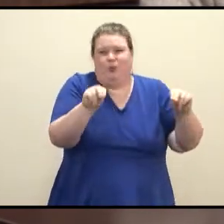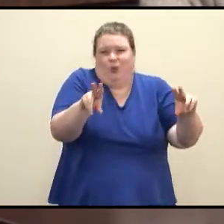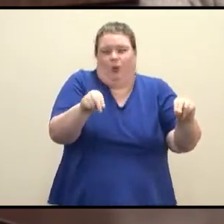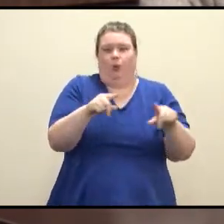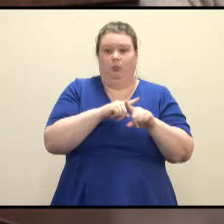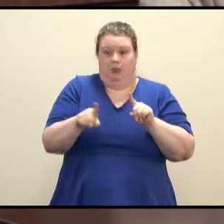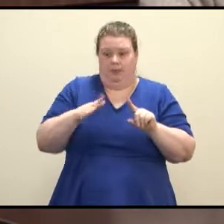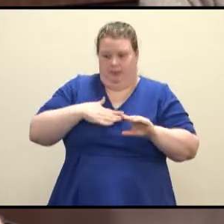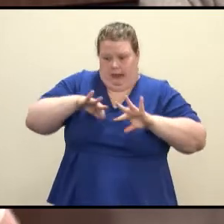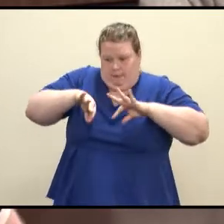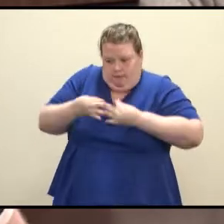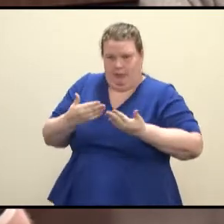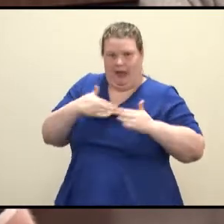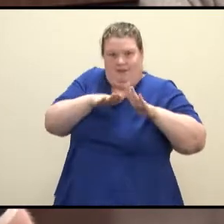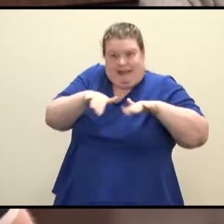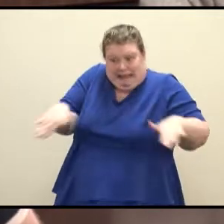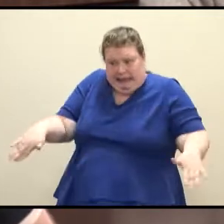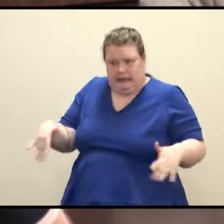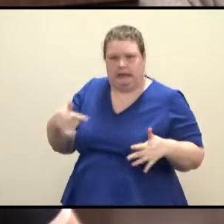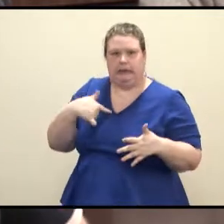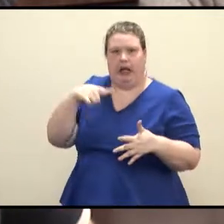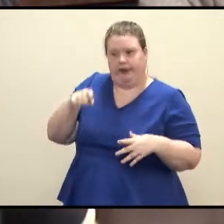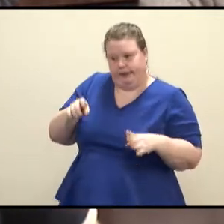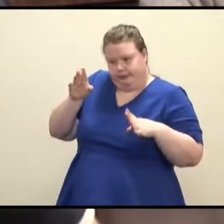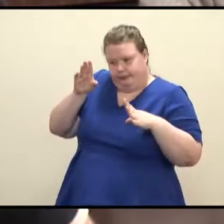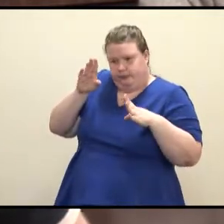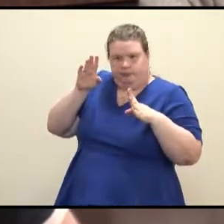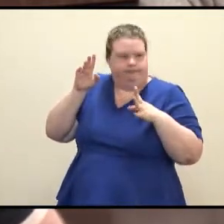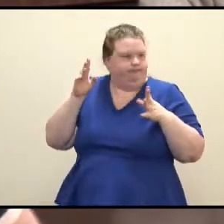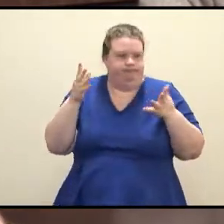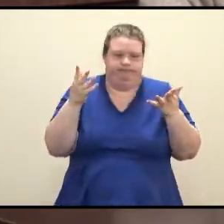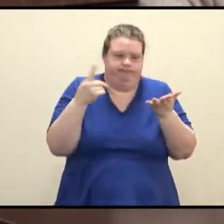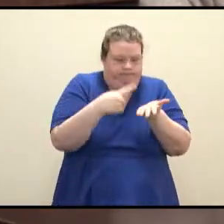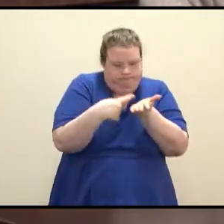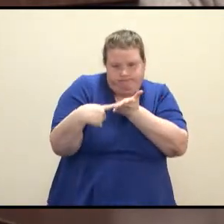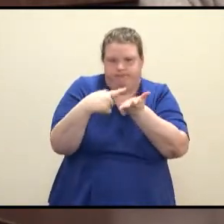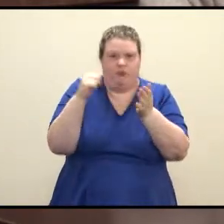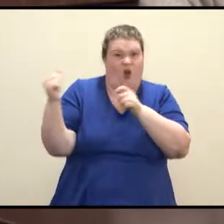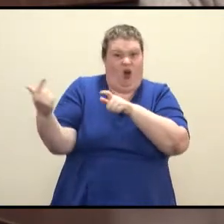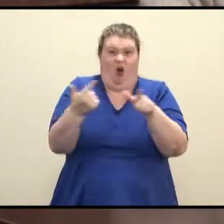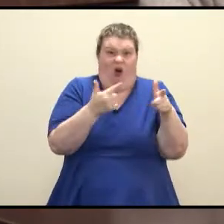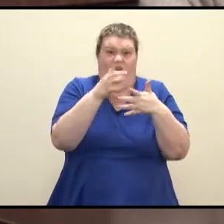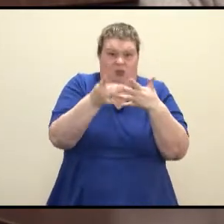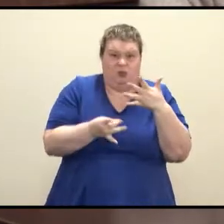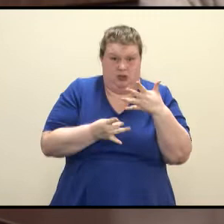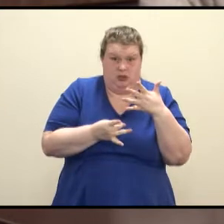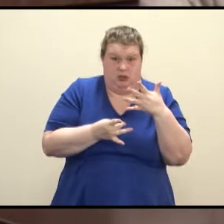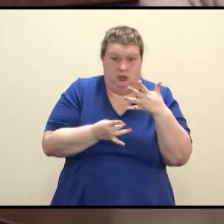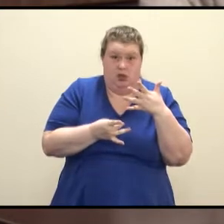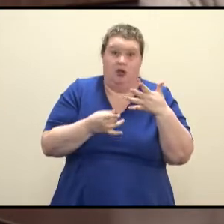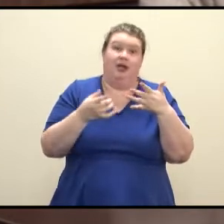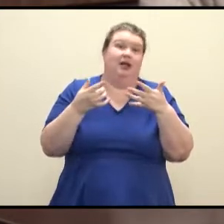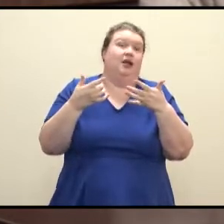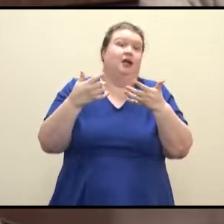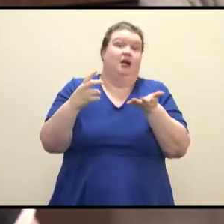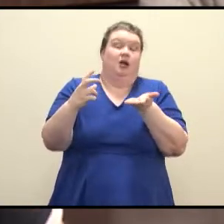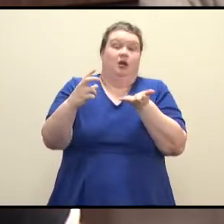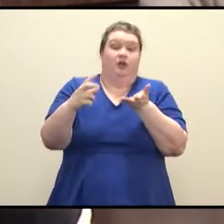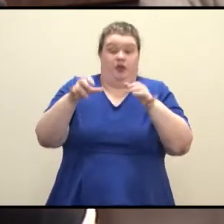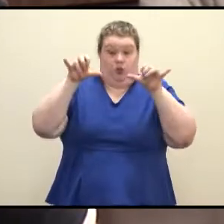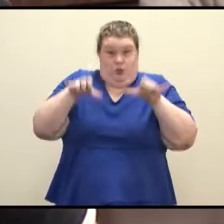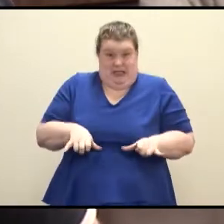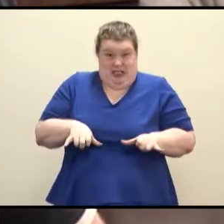to consider all options. Even with the retention bonus I'm set to receive in December, I would still make approximately $3,000 more in